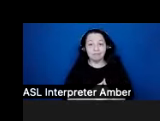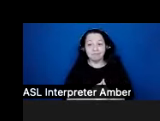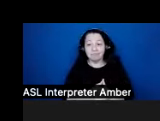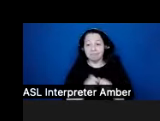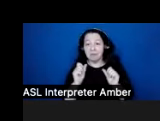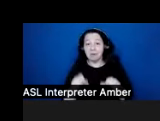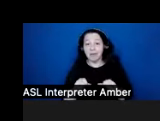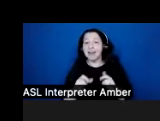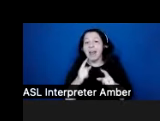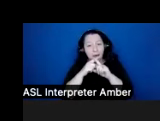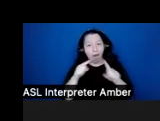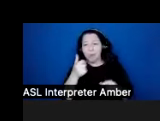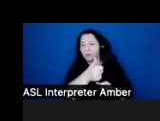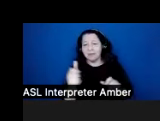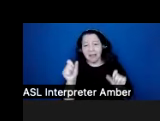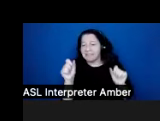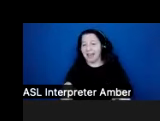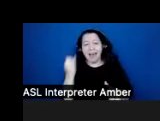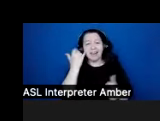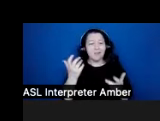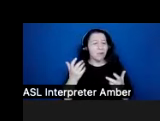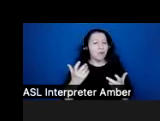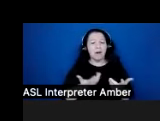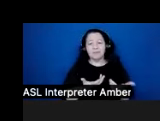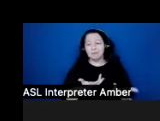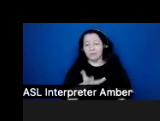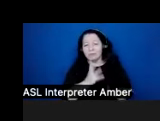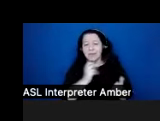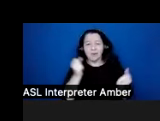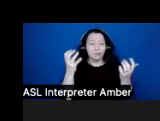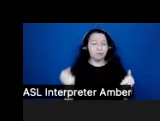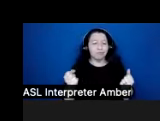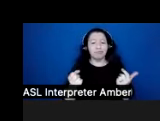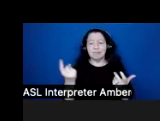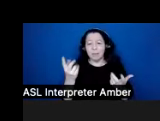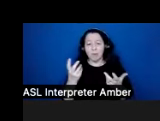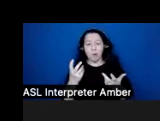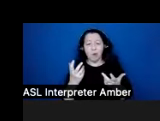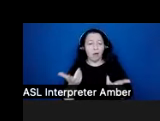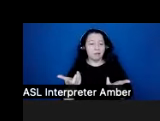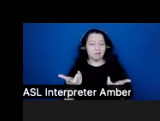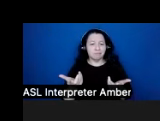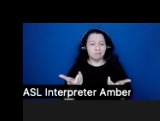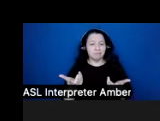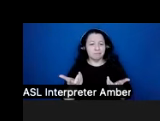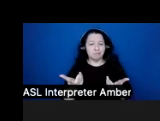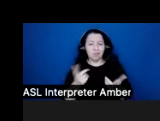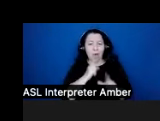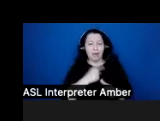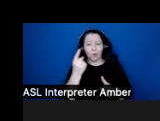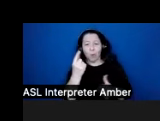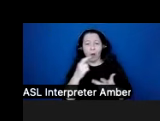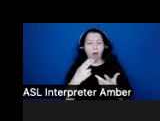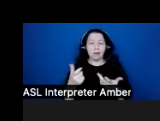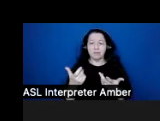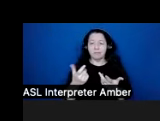And you guys can unmute too. So if anyone wants to just do like one of the bullets and somebody else wanted to add on, like that's perfectly fine. Great.